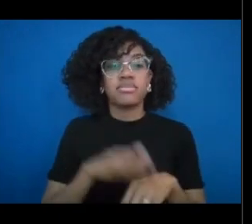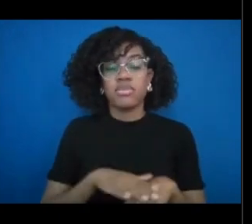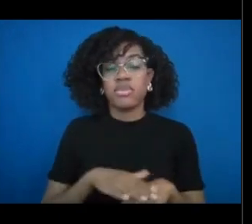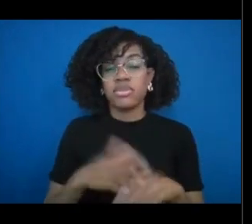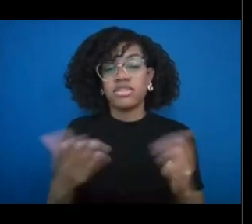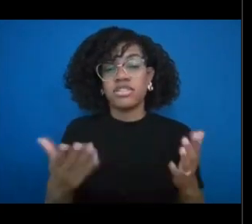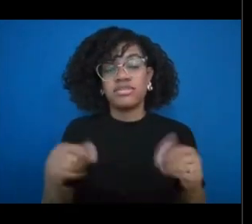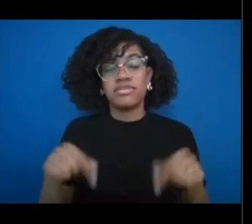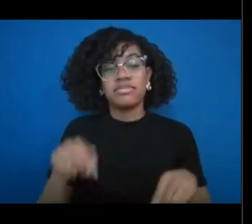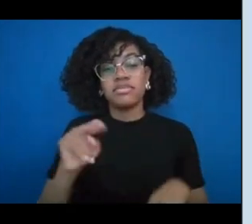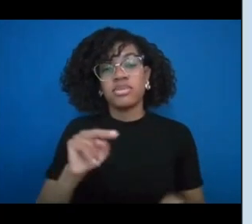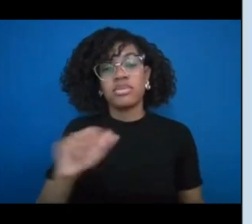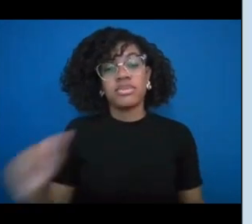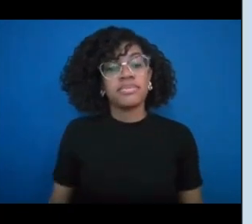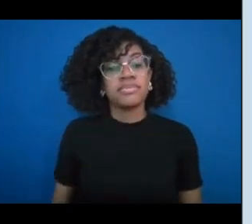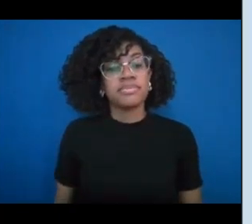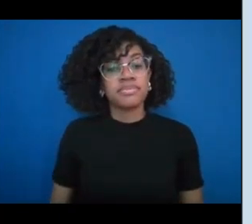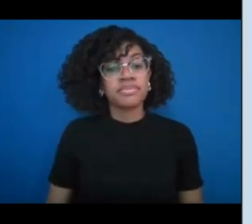NOAA.